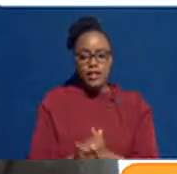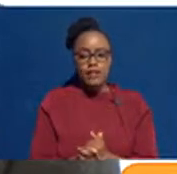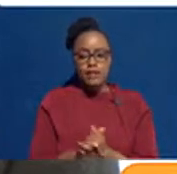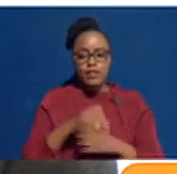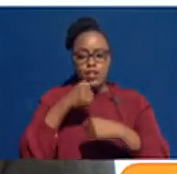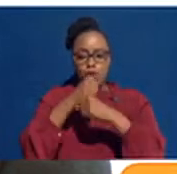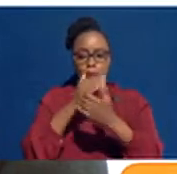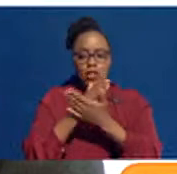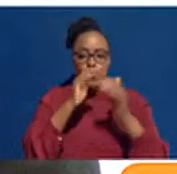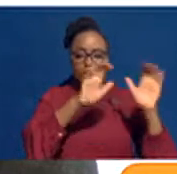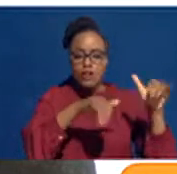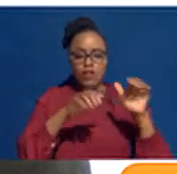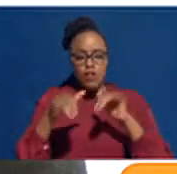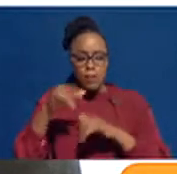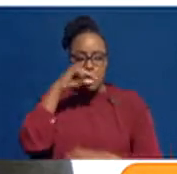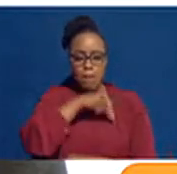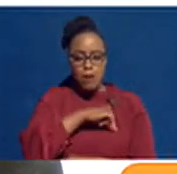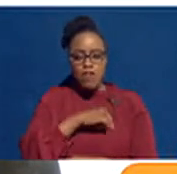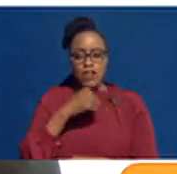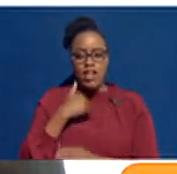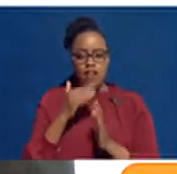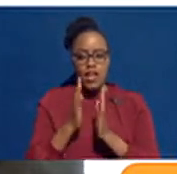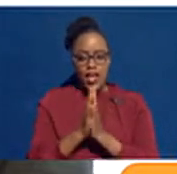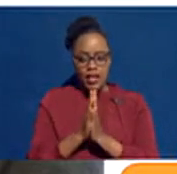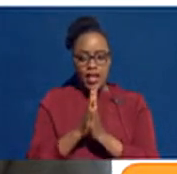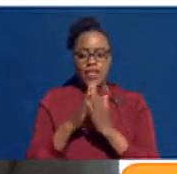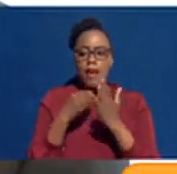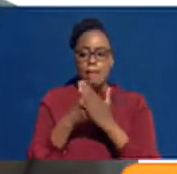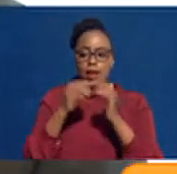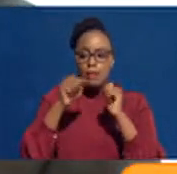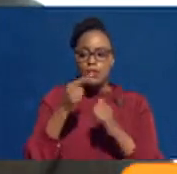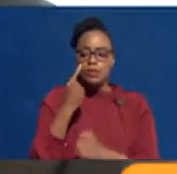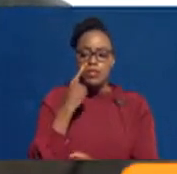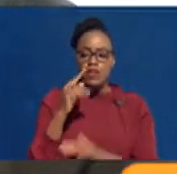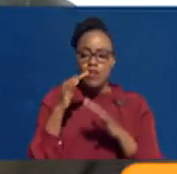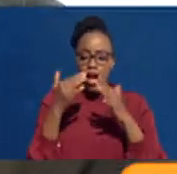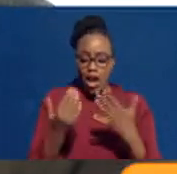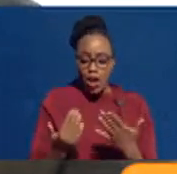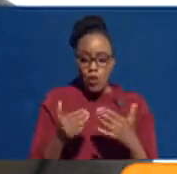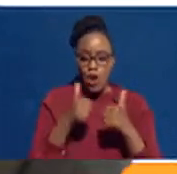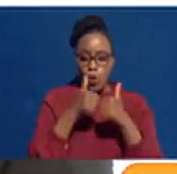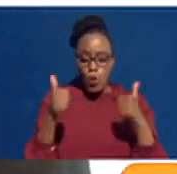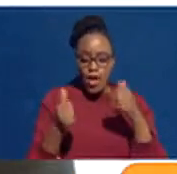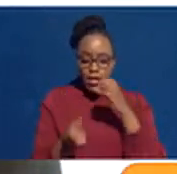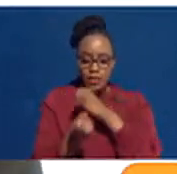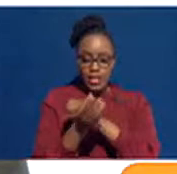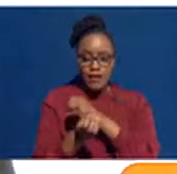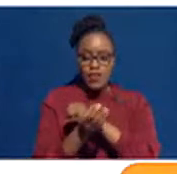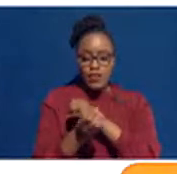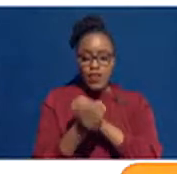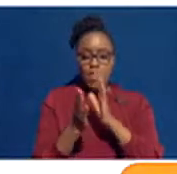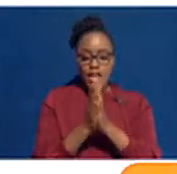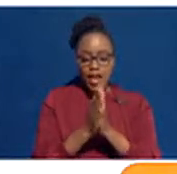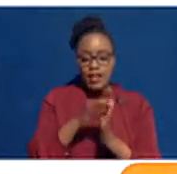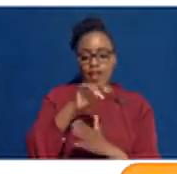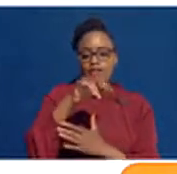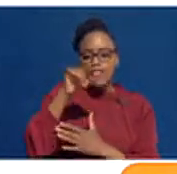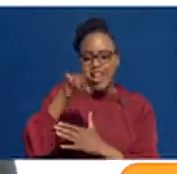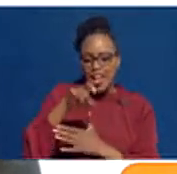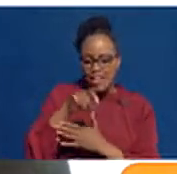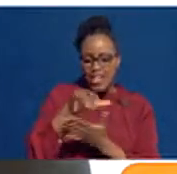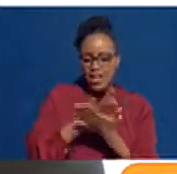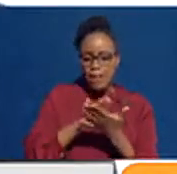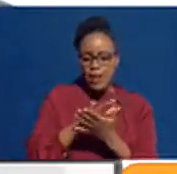Ensure farming is profitable and income is predictable through a well-defined guaranteed